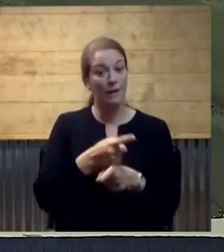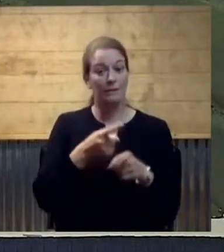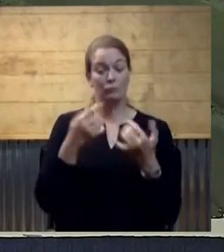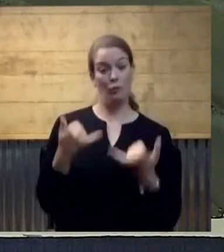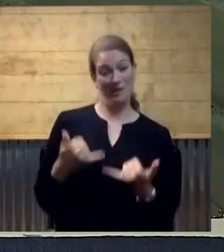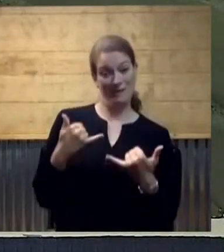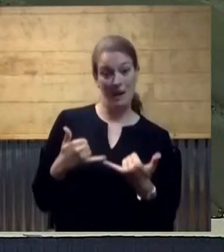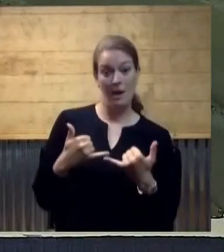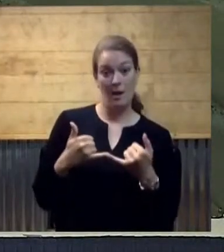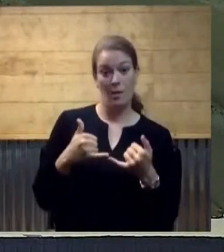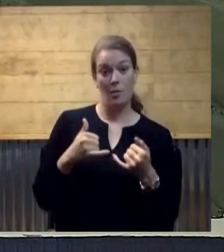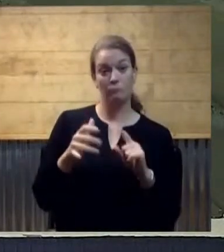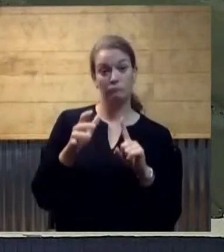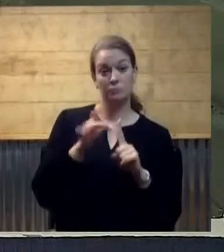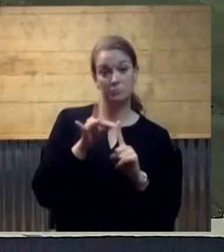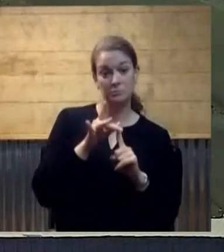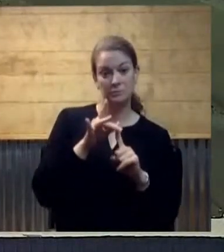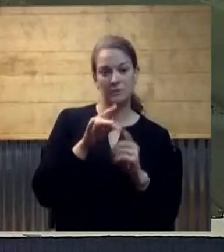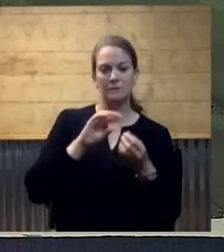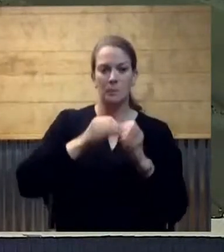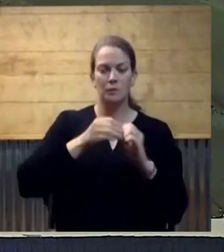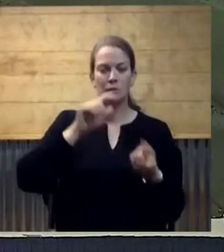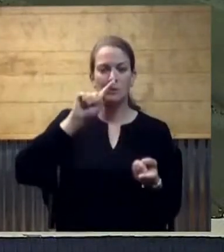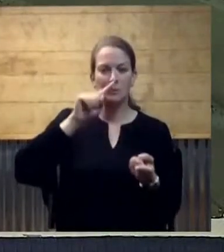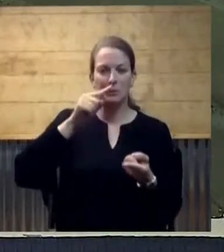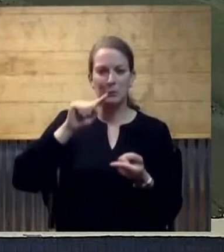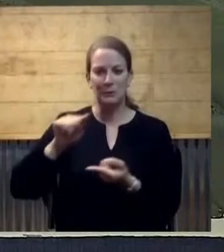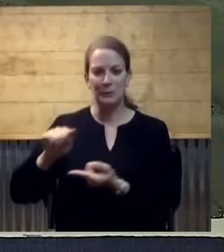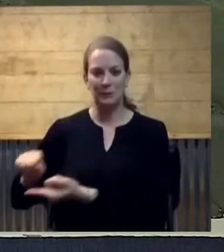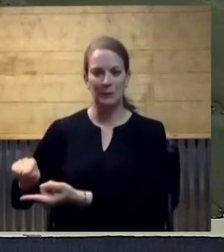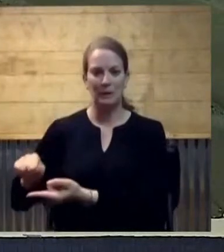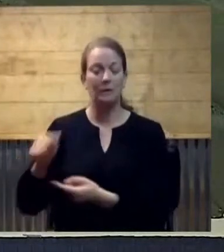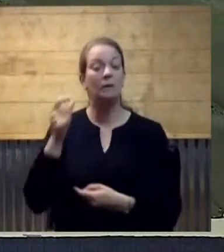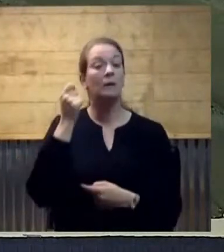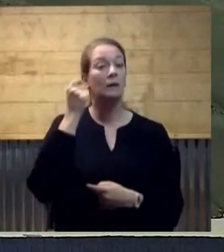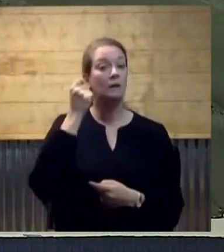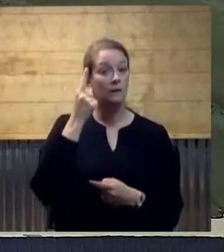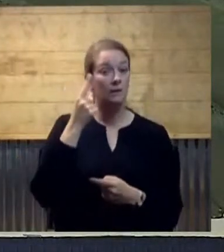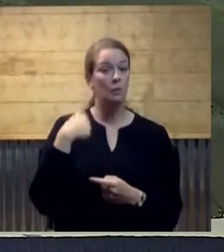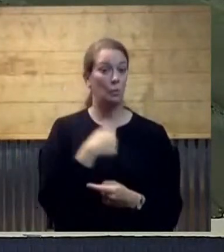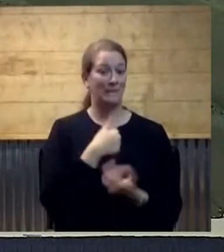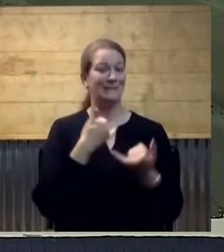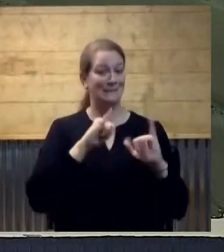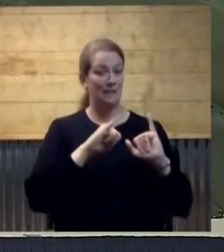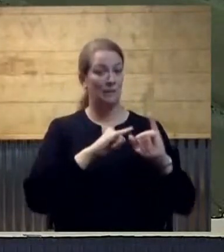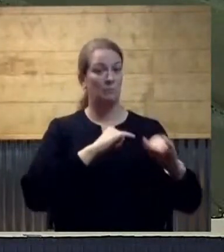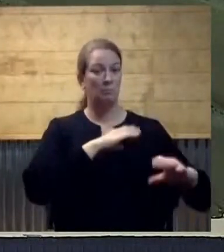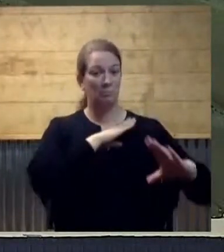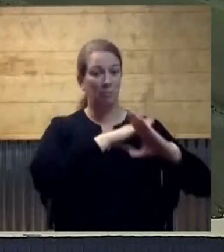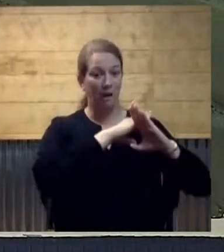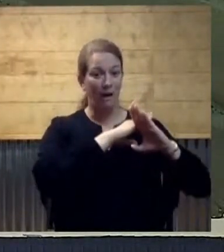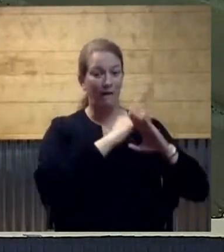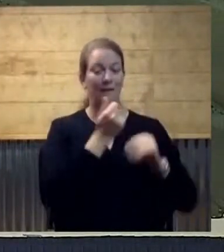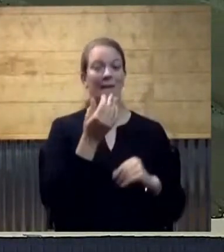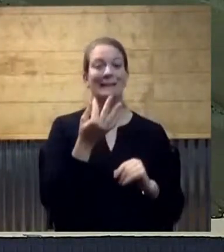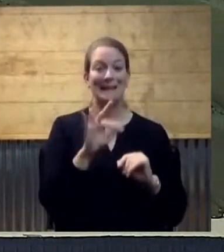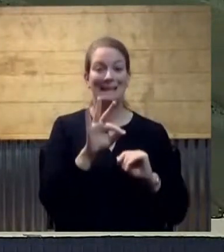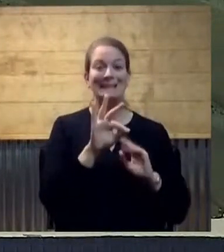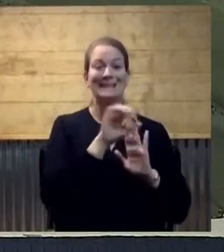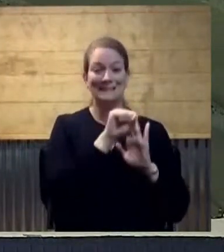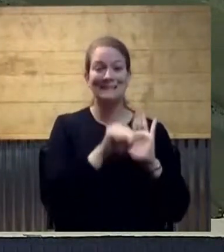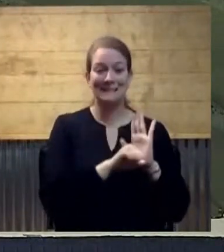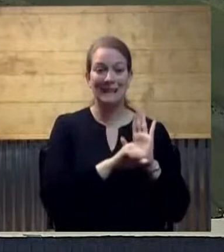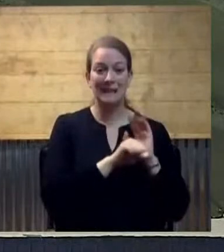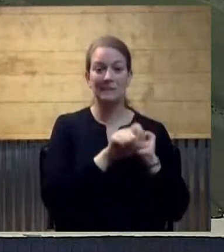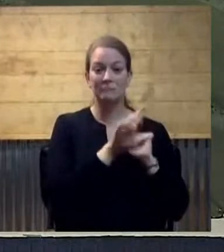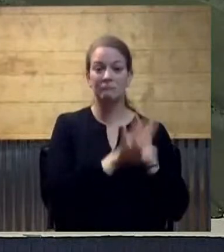going down. We're also looking at quarantining 19 states. You see the infection rate going up all across the